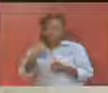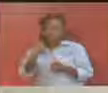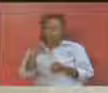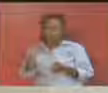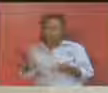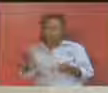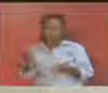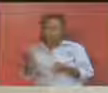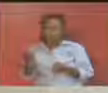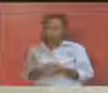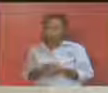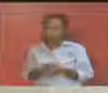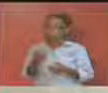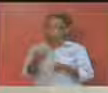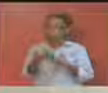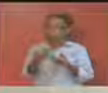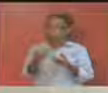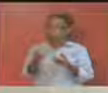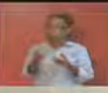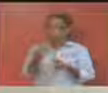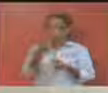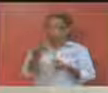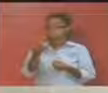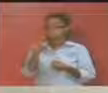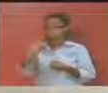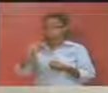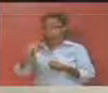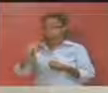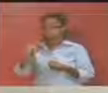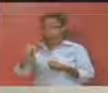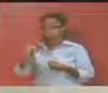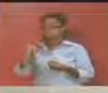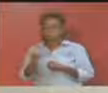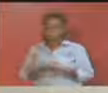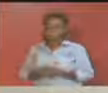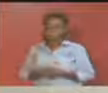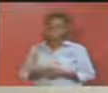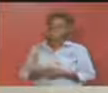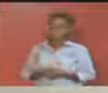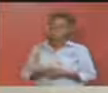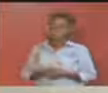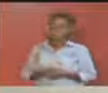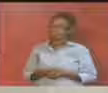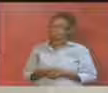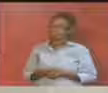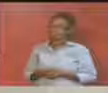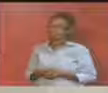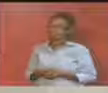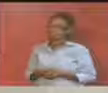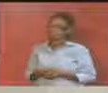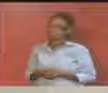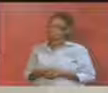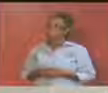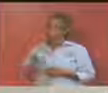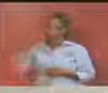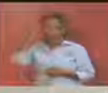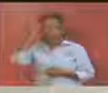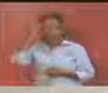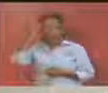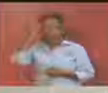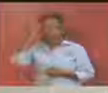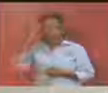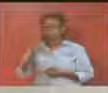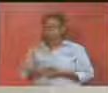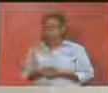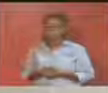Dr. Parasram, while there is little argument against the science and the WHO that AstraZeneca